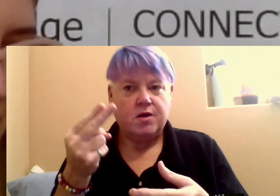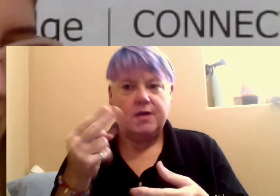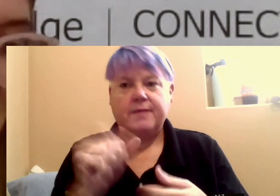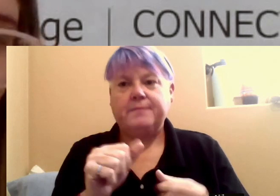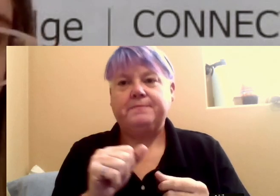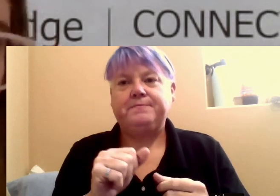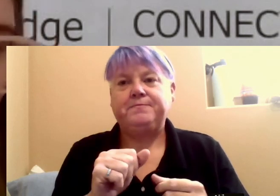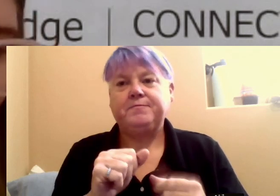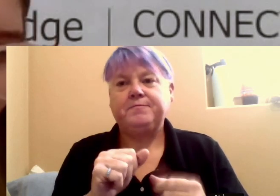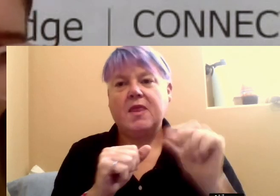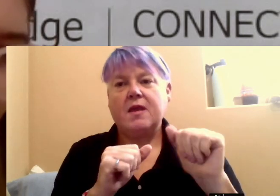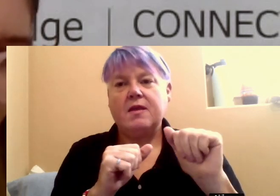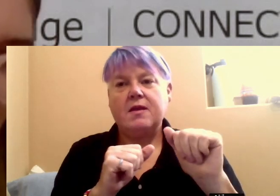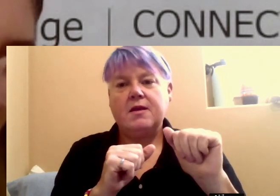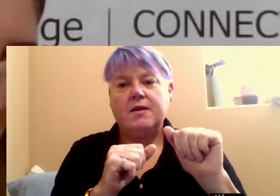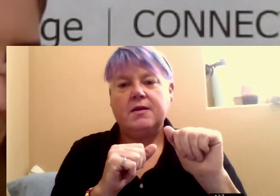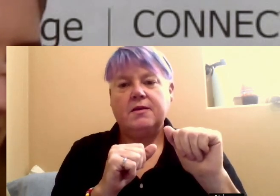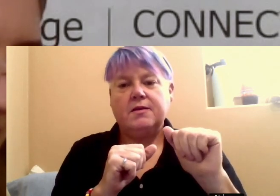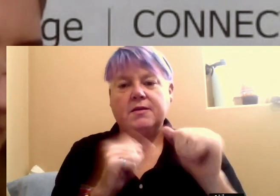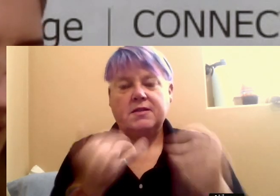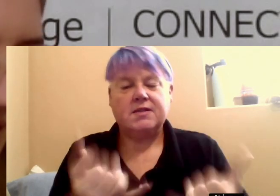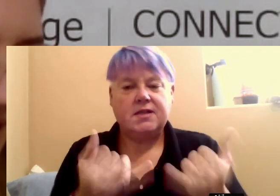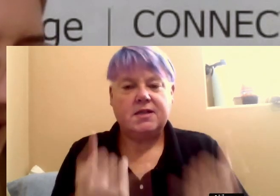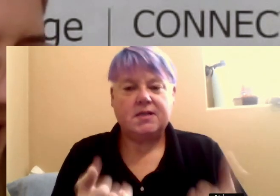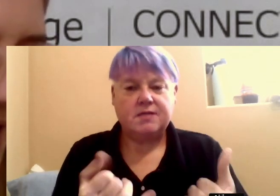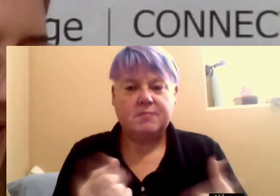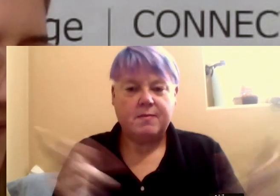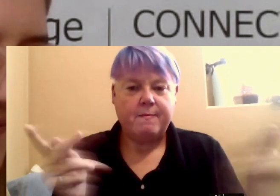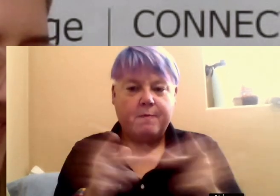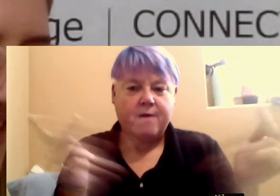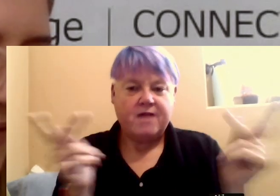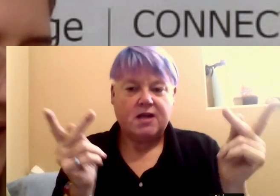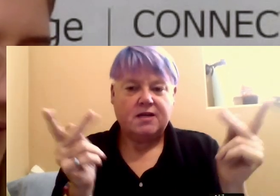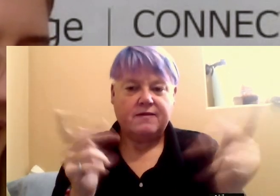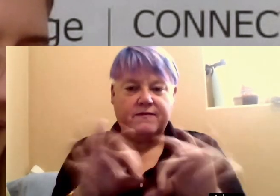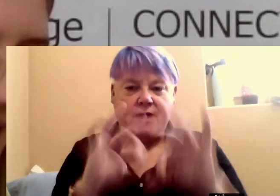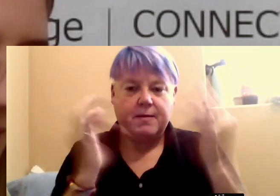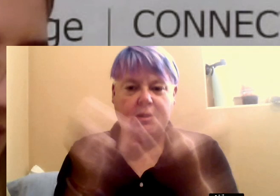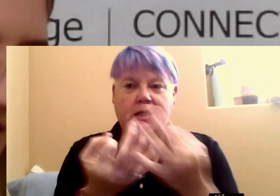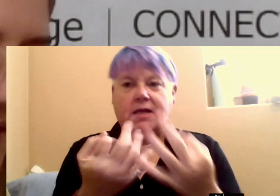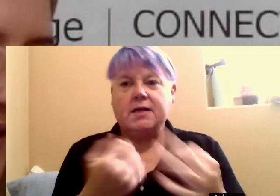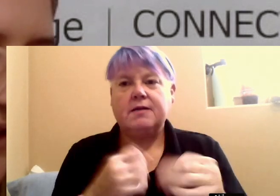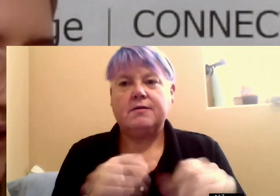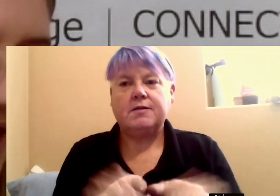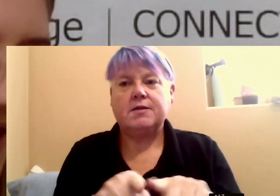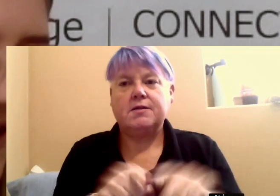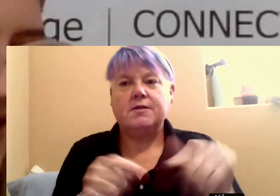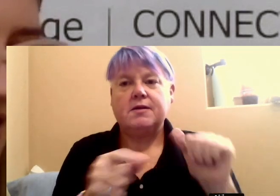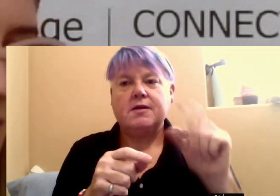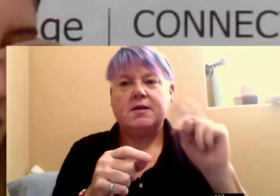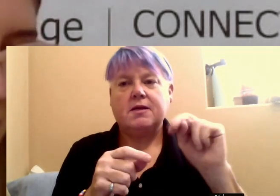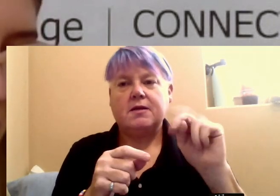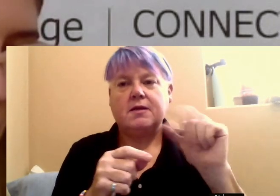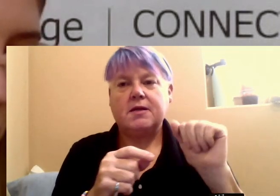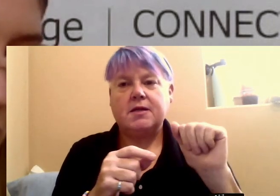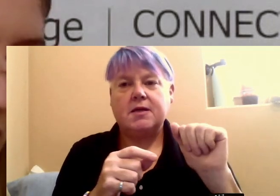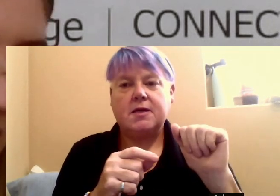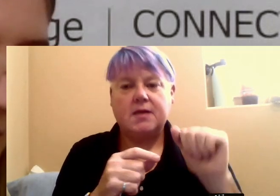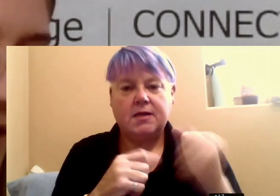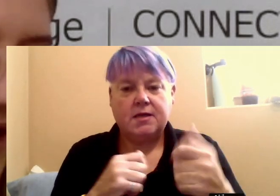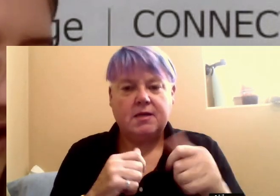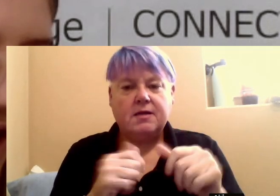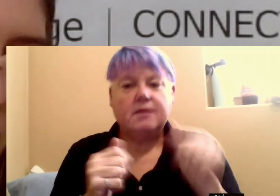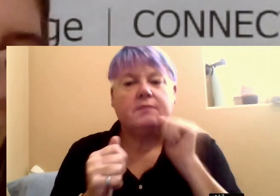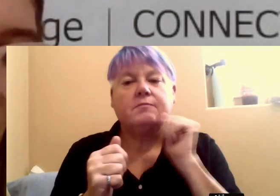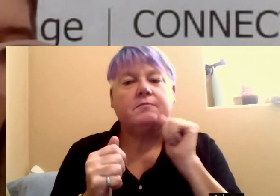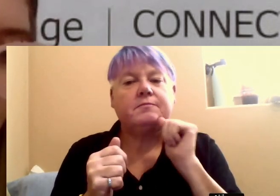And today she'll be talking about The Perfect Family. We also have Anna-Marie Sewell joining us. She's an